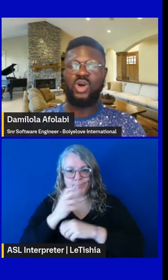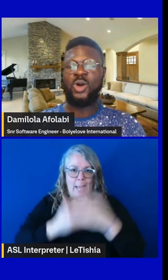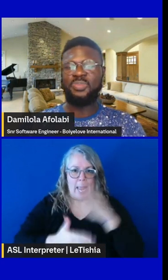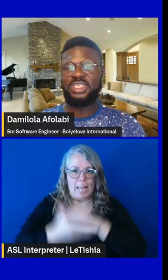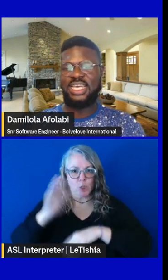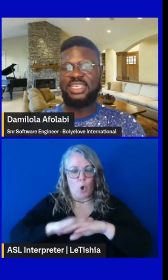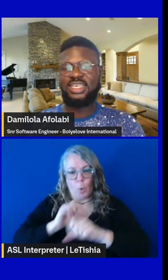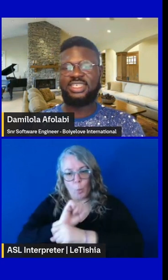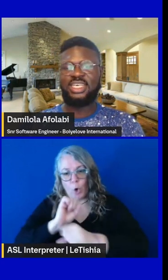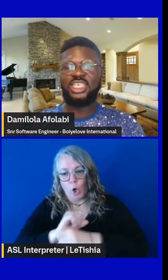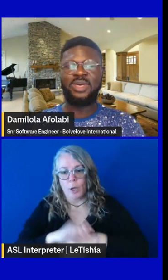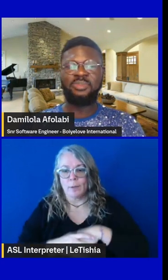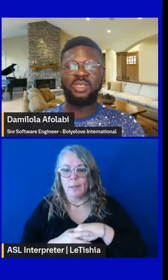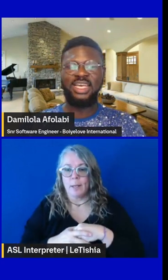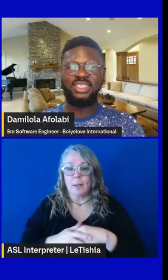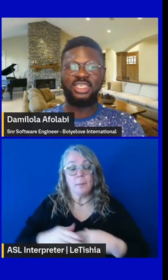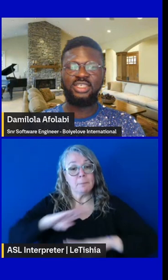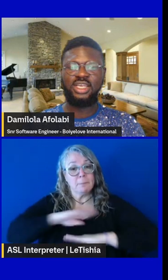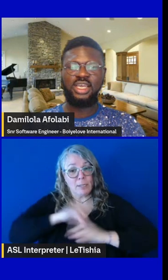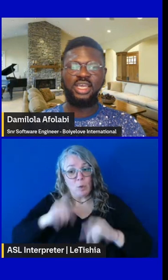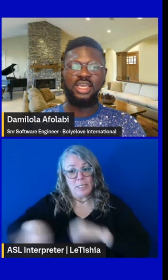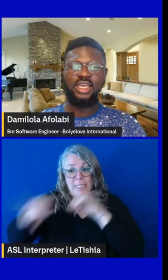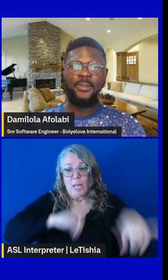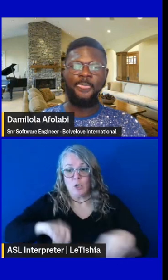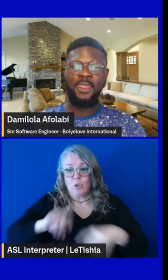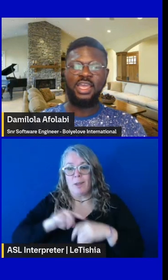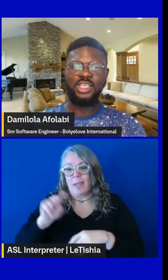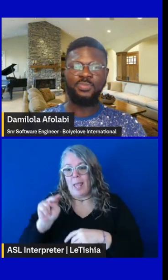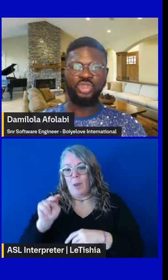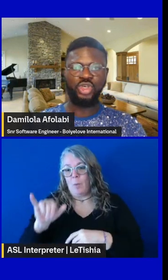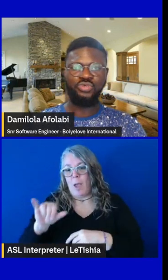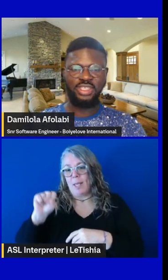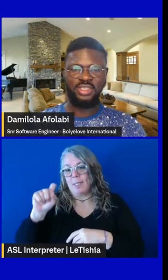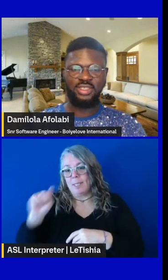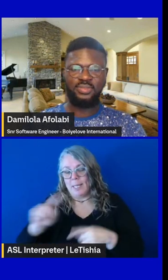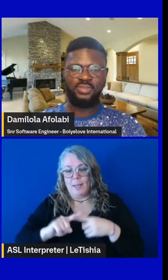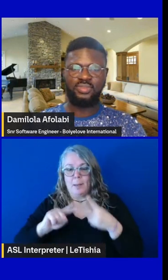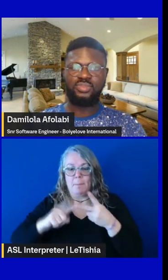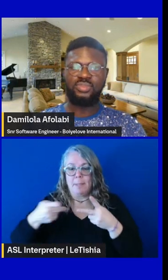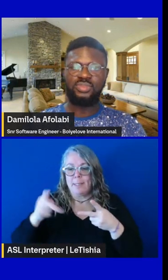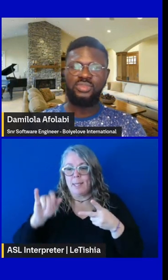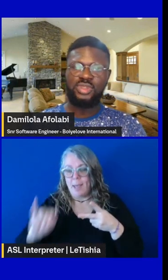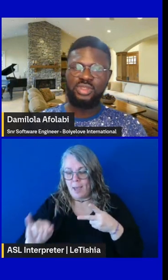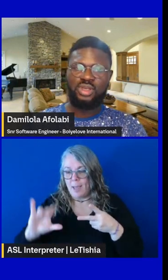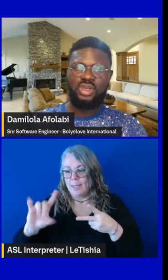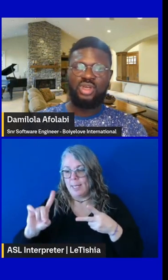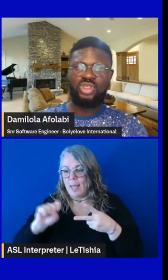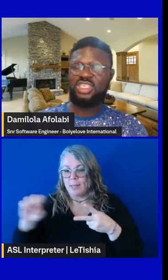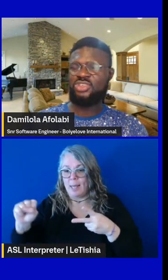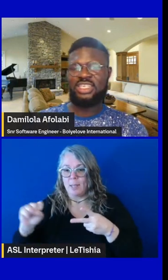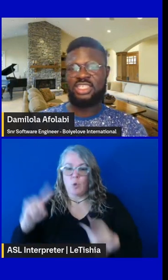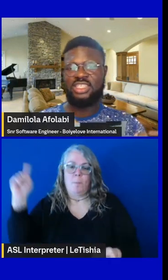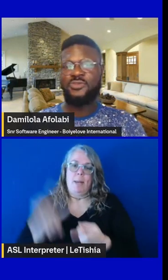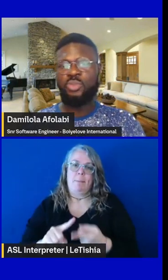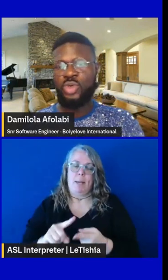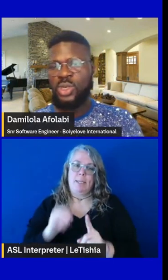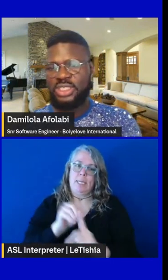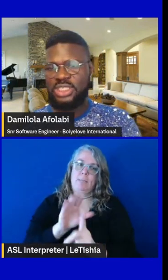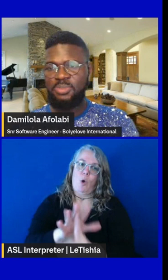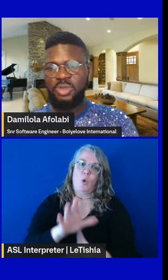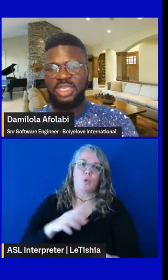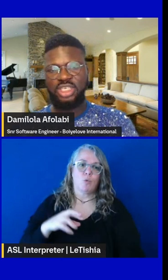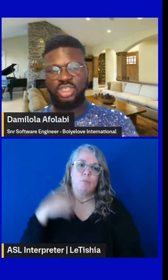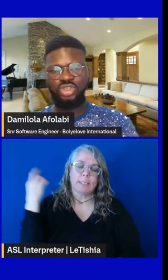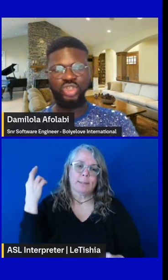NIST or PCI DSS by minimizing exposure risks. So these strategies from